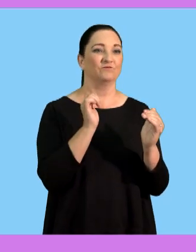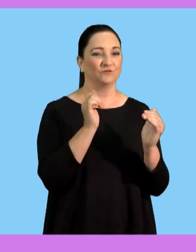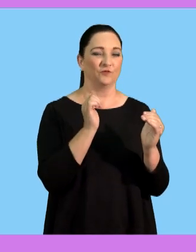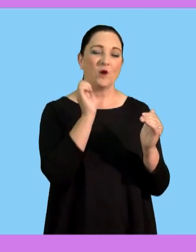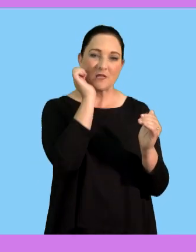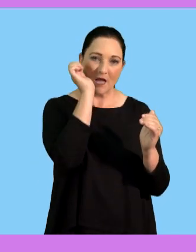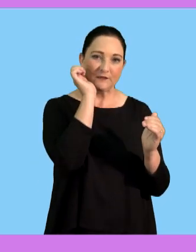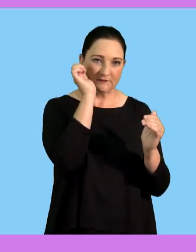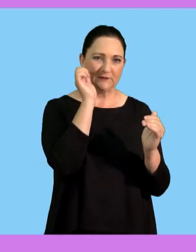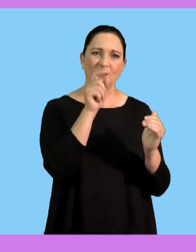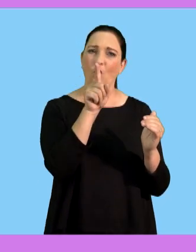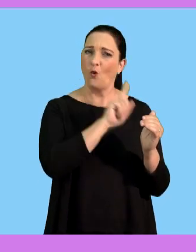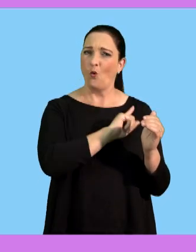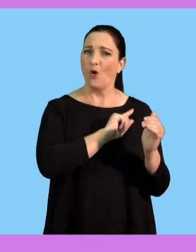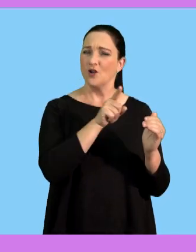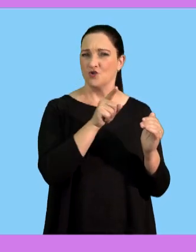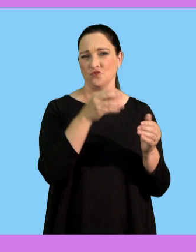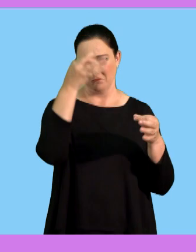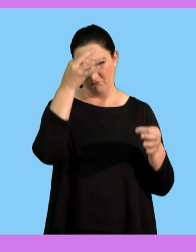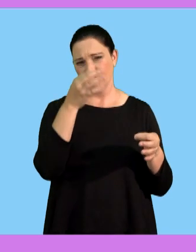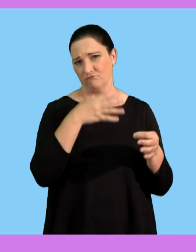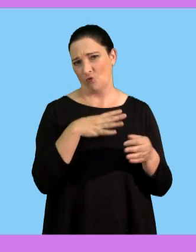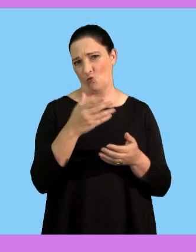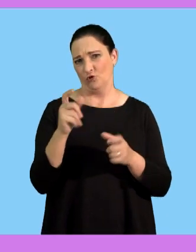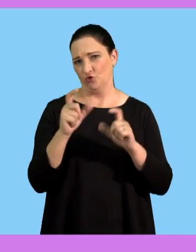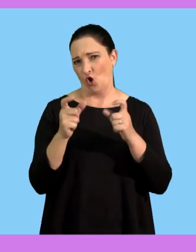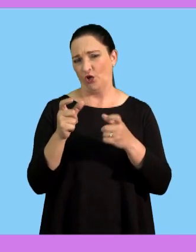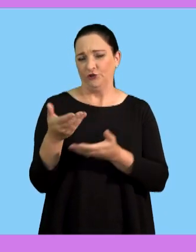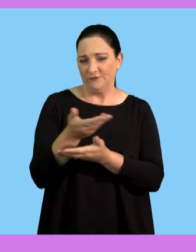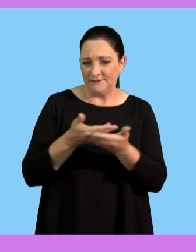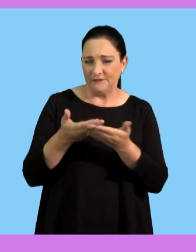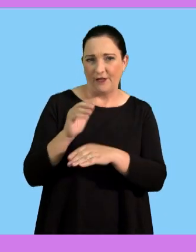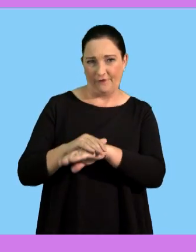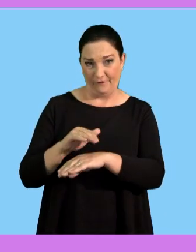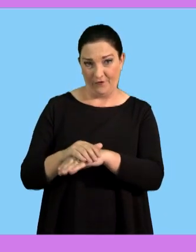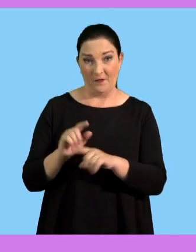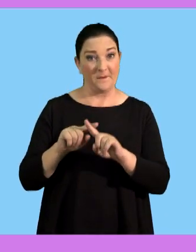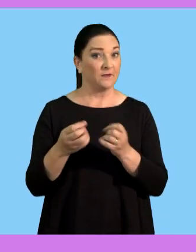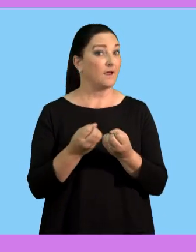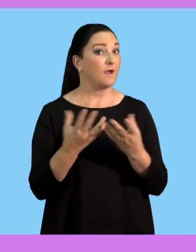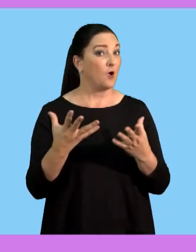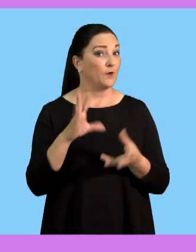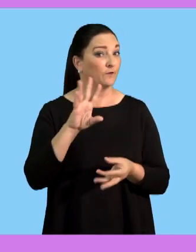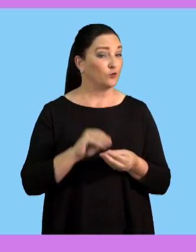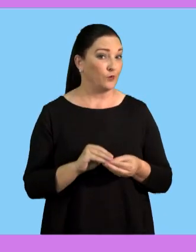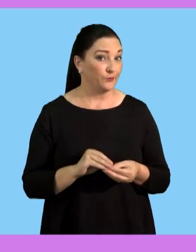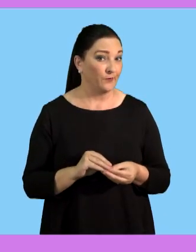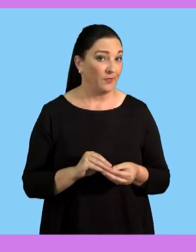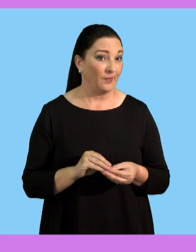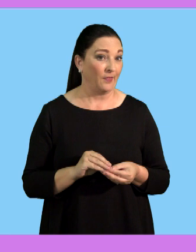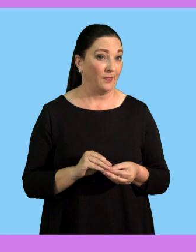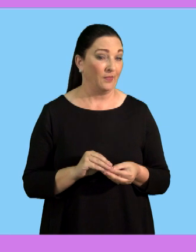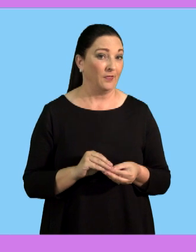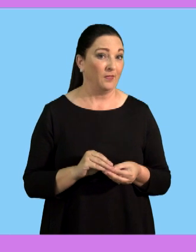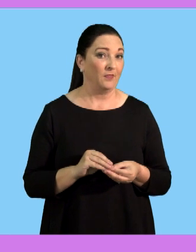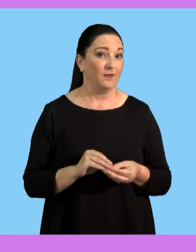of nuts. Remember, you decided to share the chocolates with some of your friends, right? So how many chocolates are there in total? So that